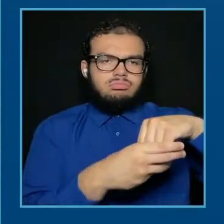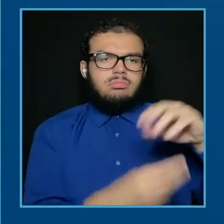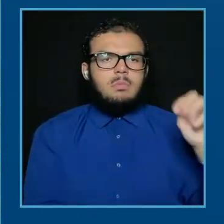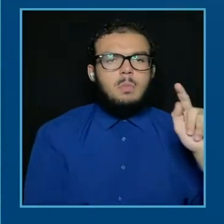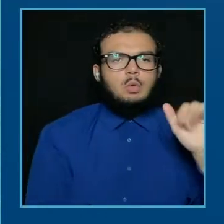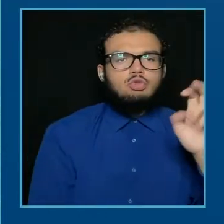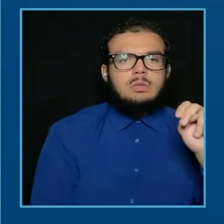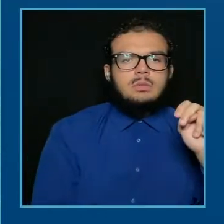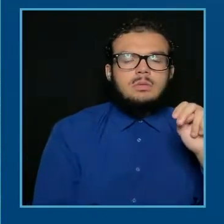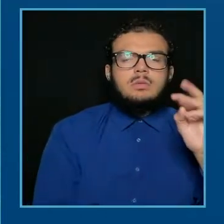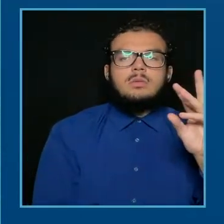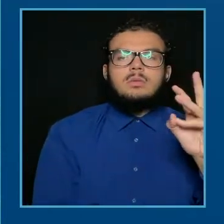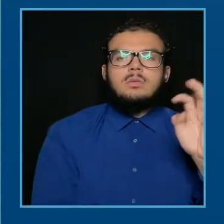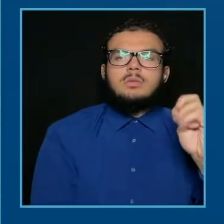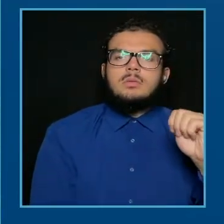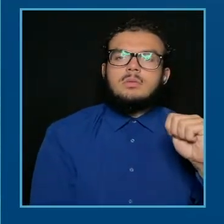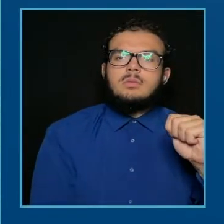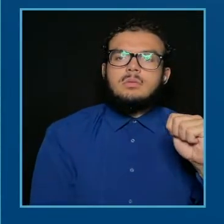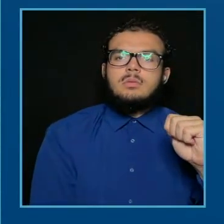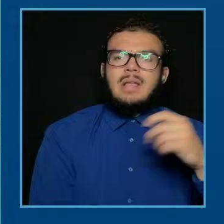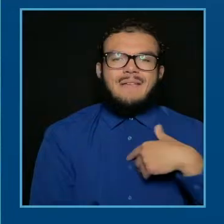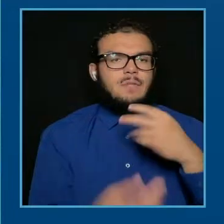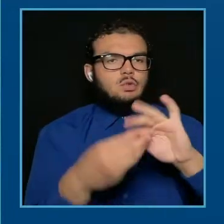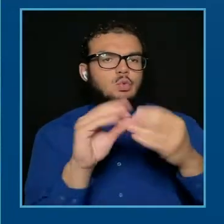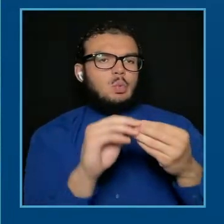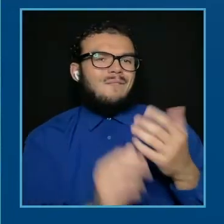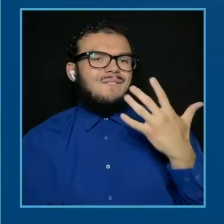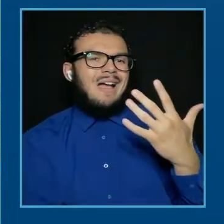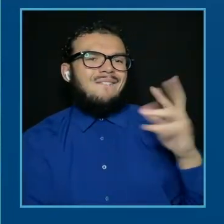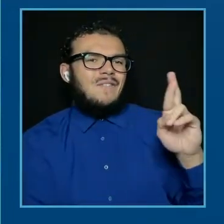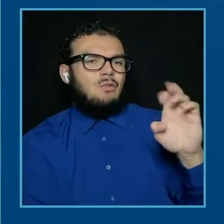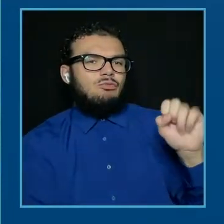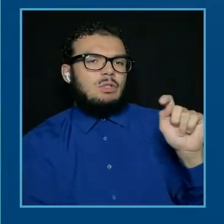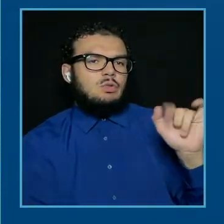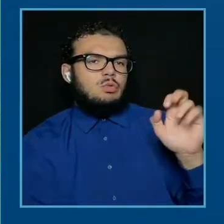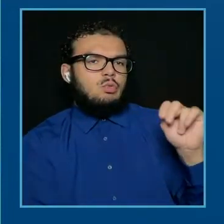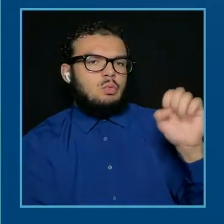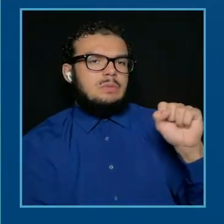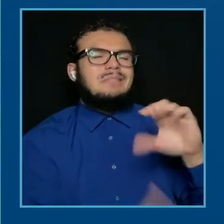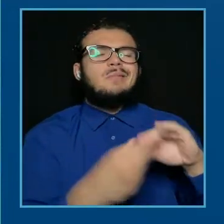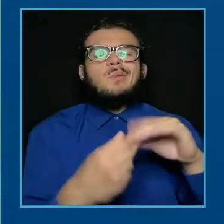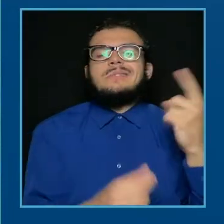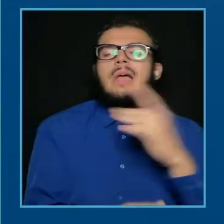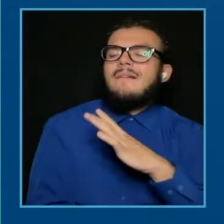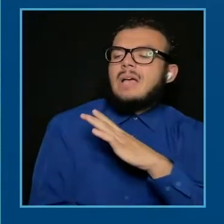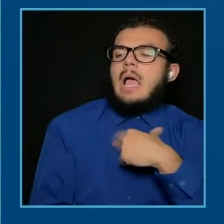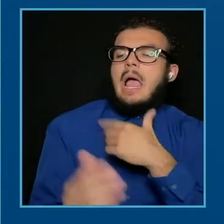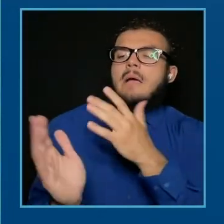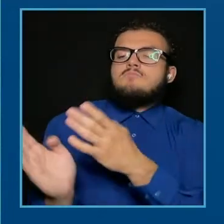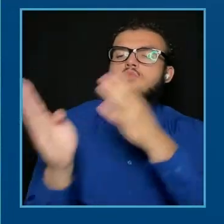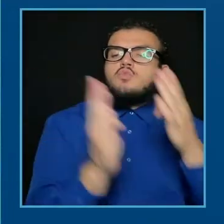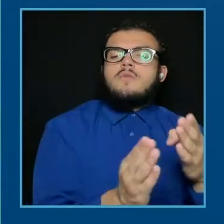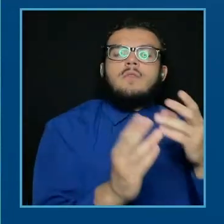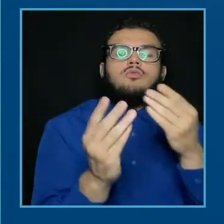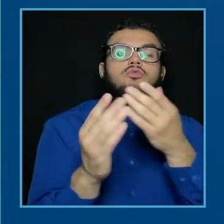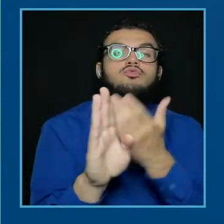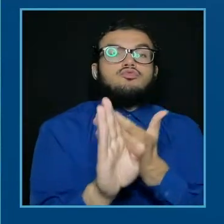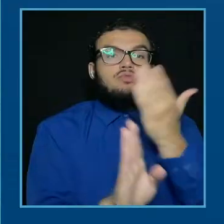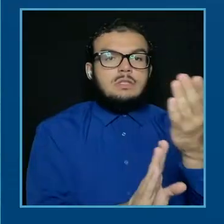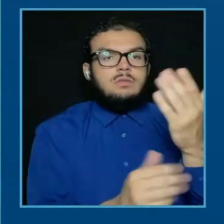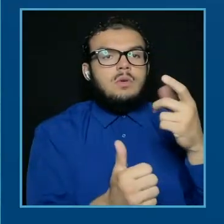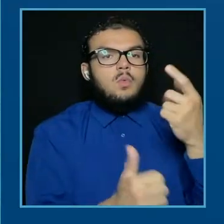example of that might be there are 5 resolutions to be considered, and someone says, I move the adoption of resolutions 1, 2, 3, 4, and